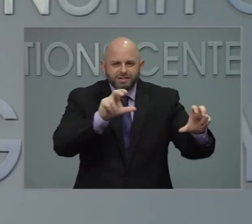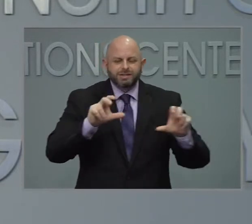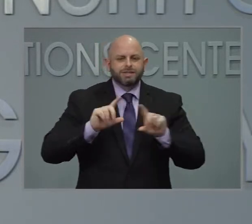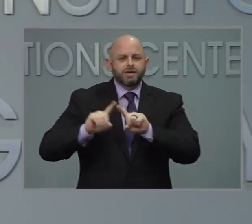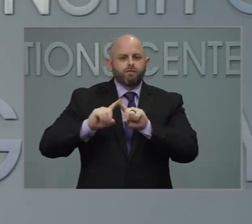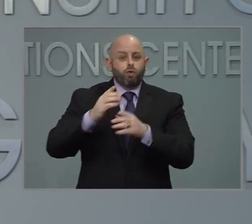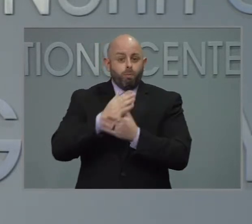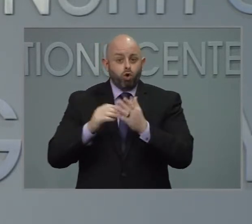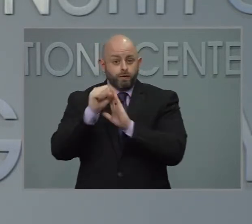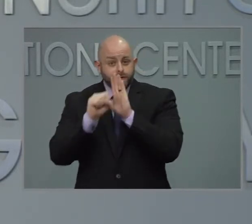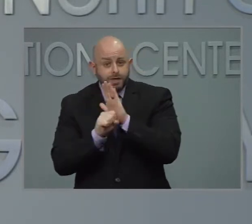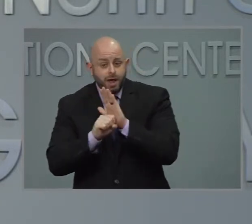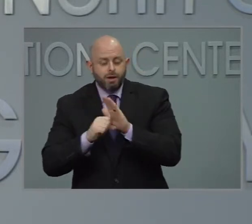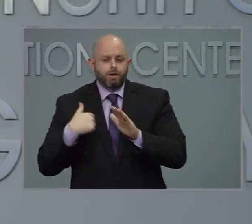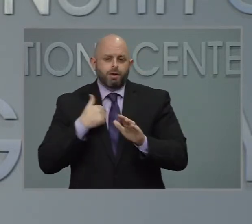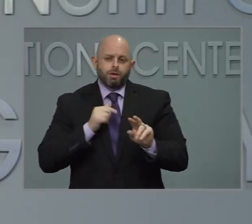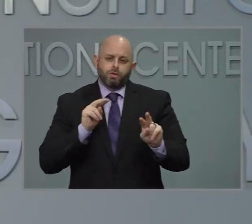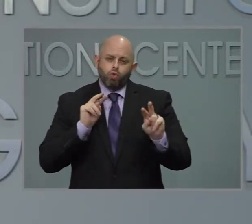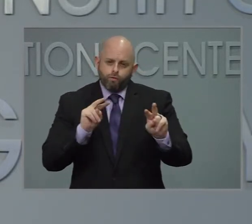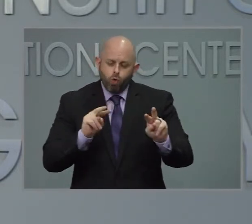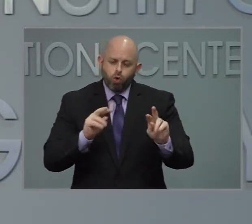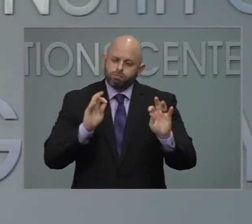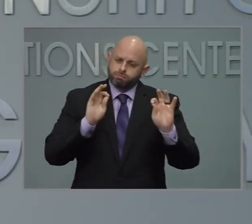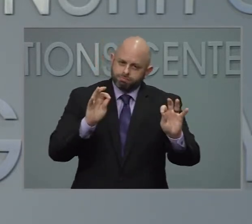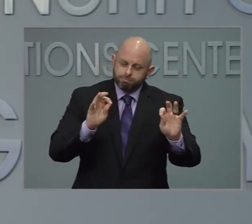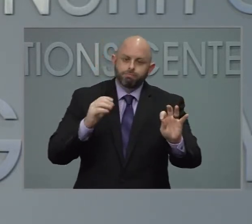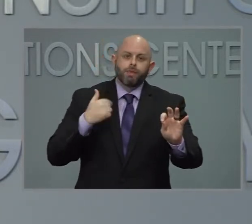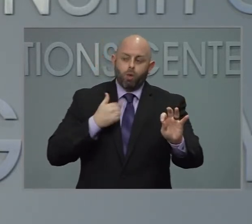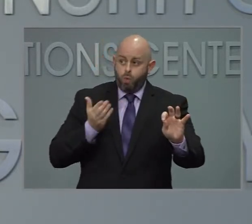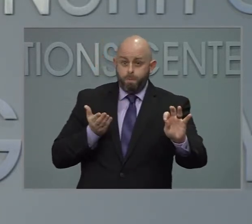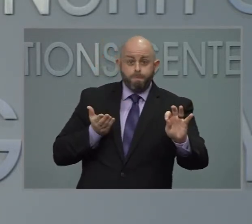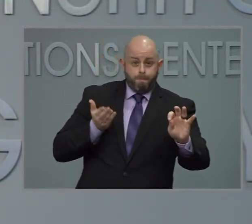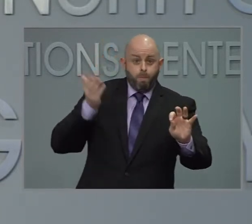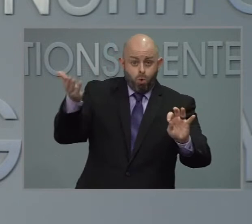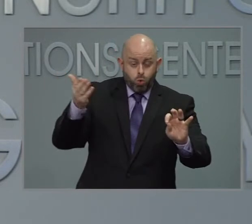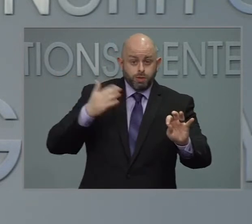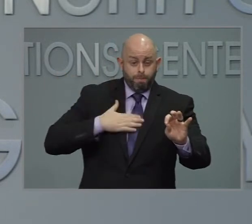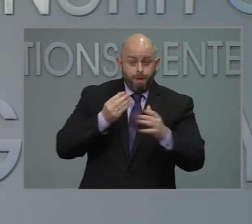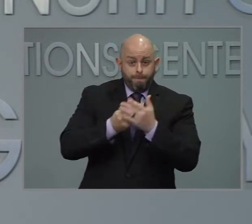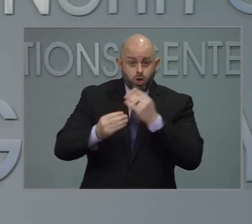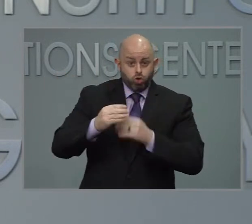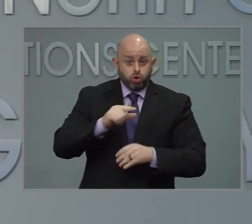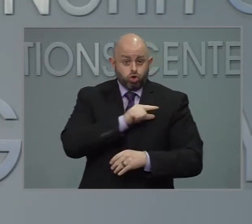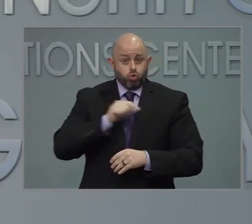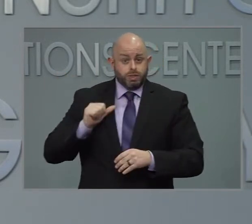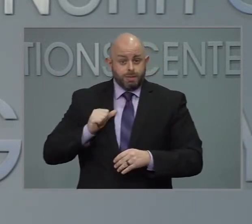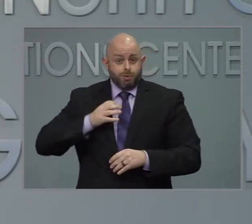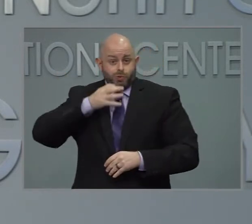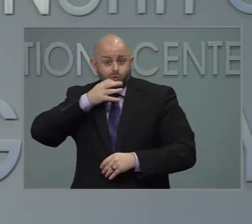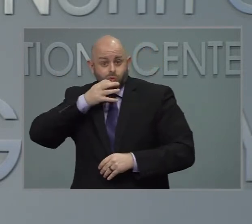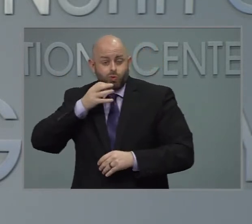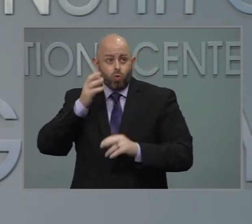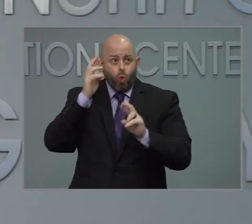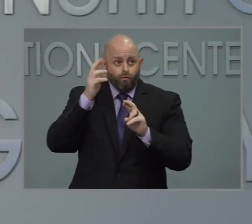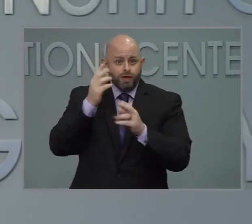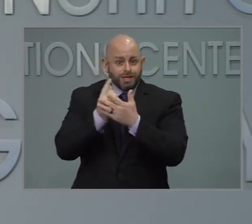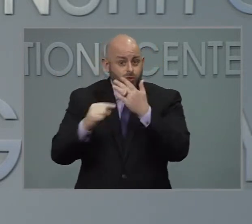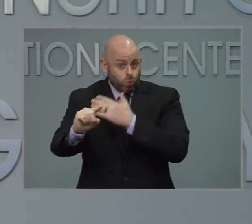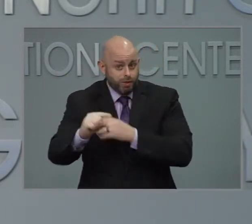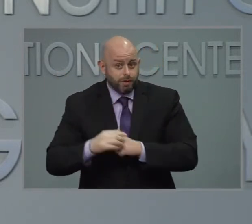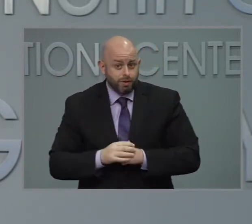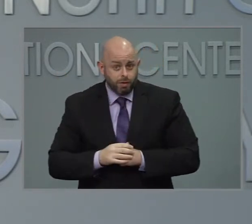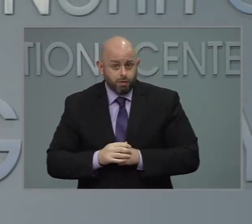I'm looking forward to presenting my proposed budget to the General Assembly, hopefully sometime next